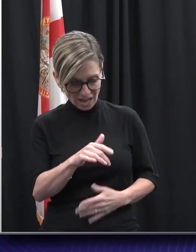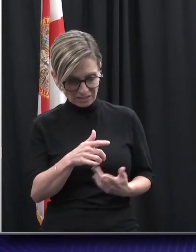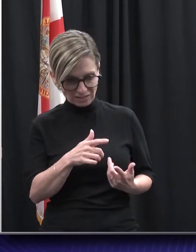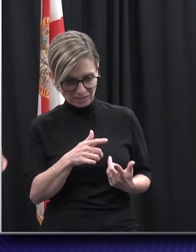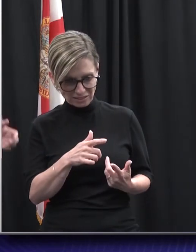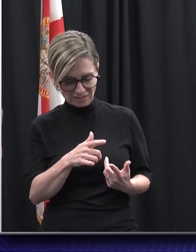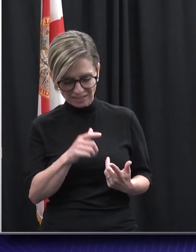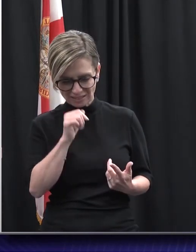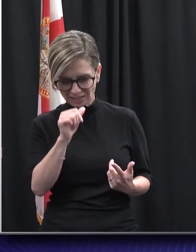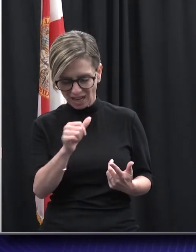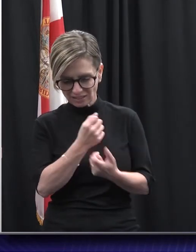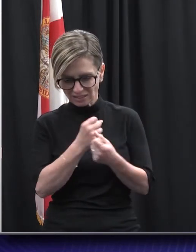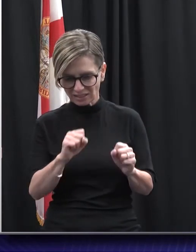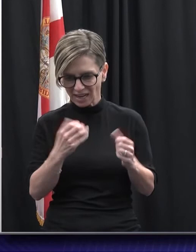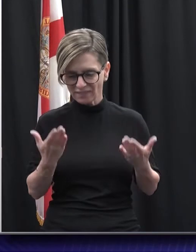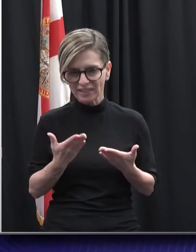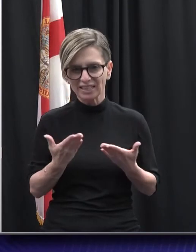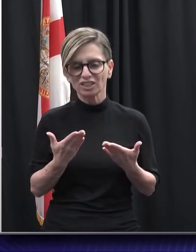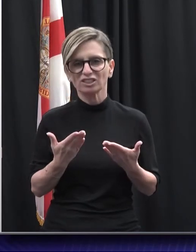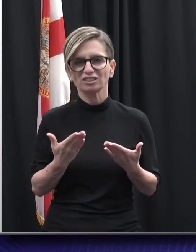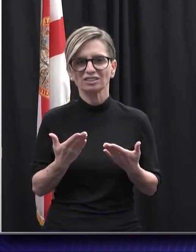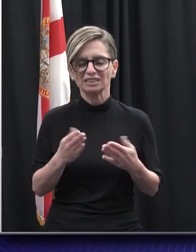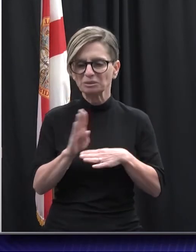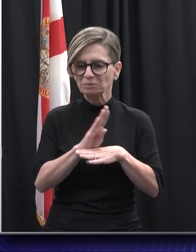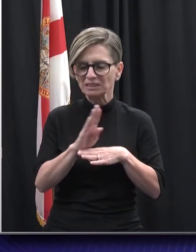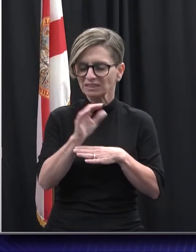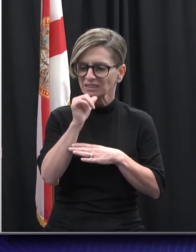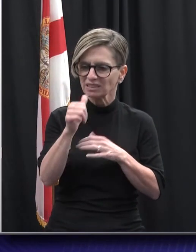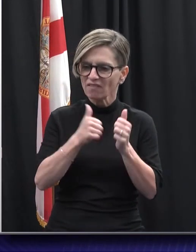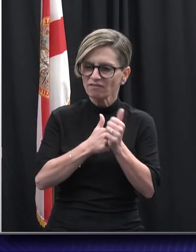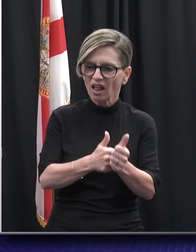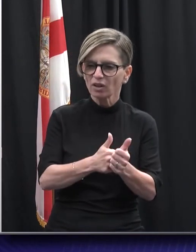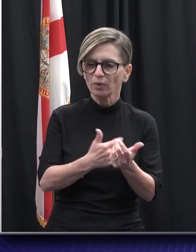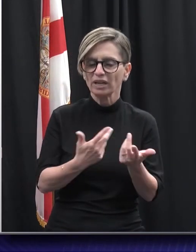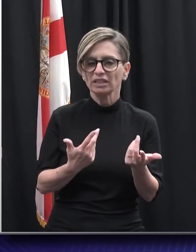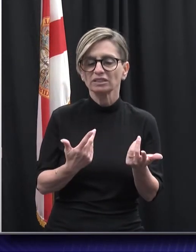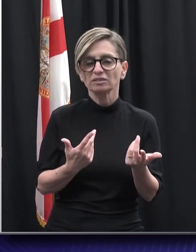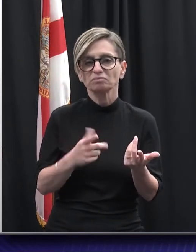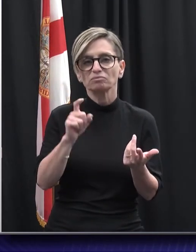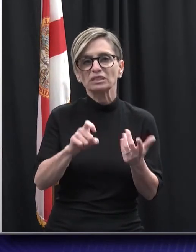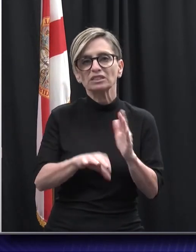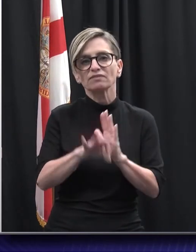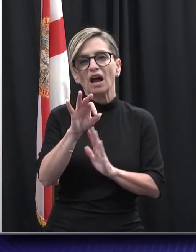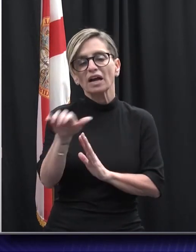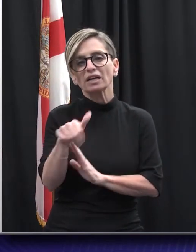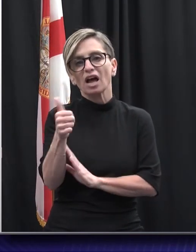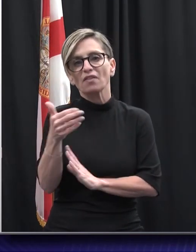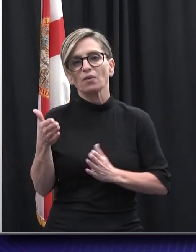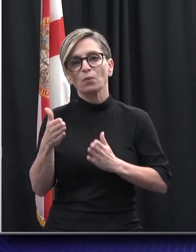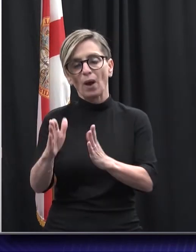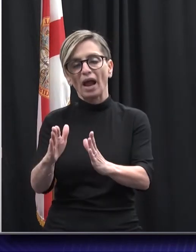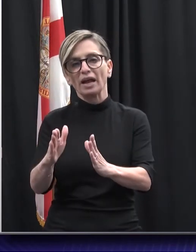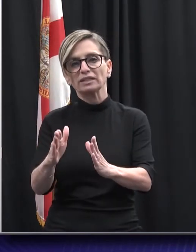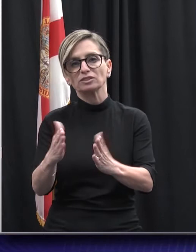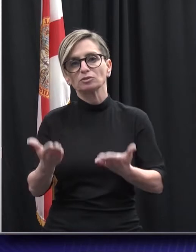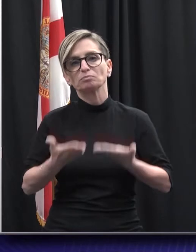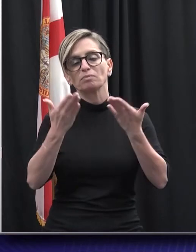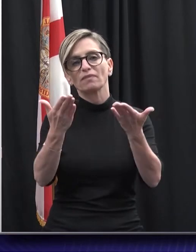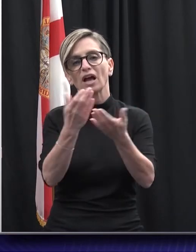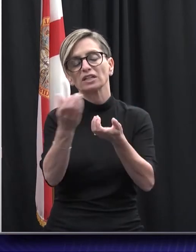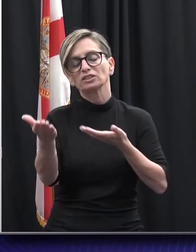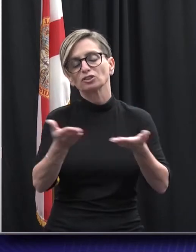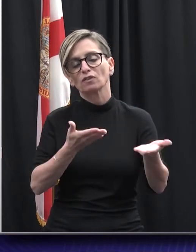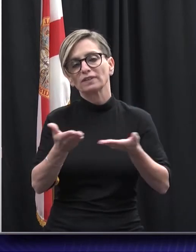kinds of ways, as we're seeing. People are finding ways to work from home or alternative ways to deliver service, and that's what we really